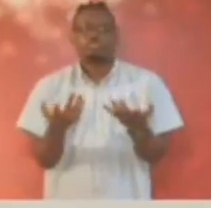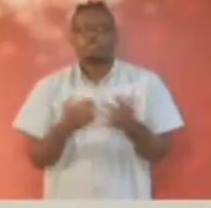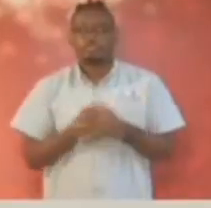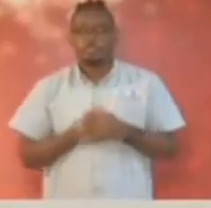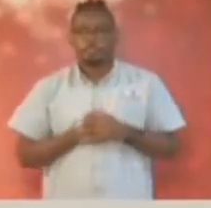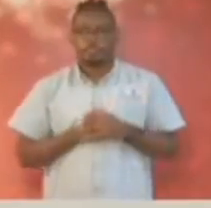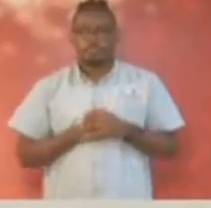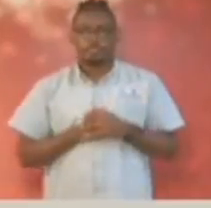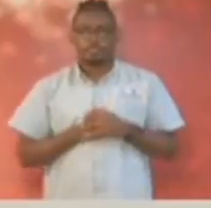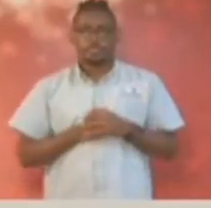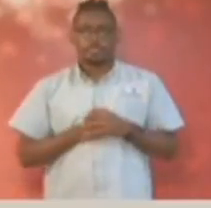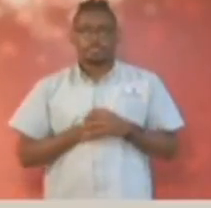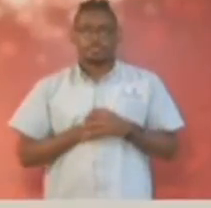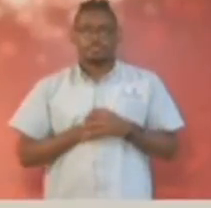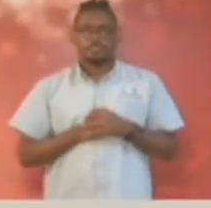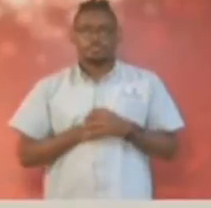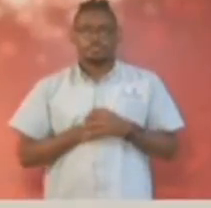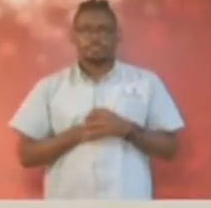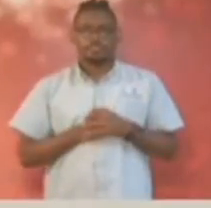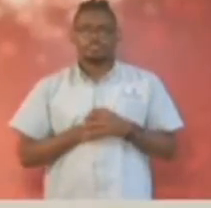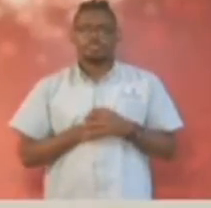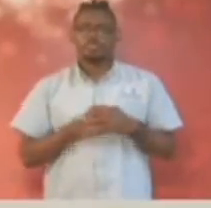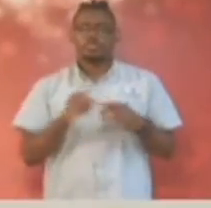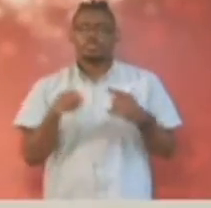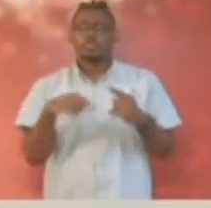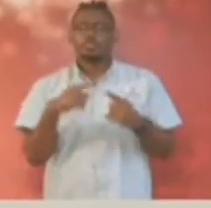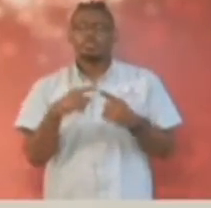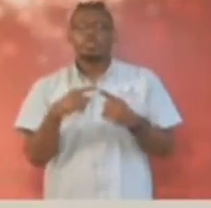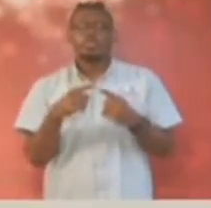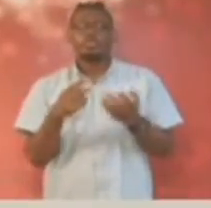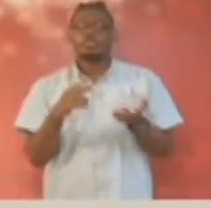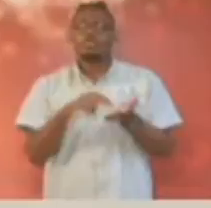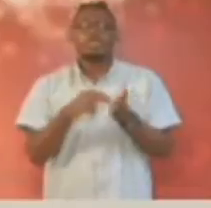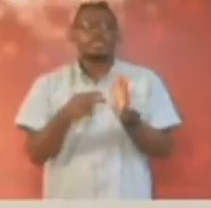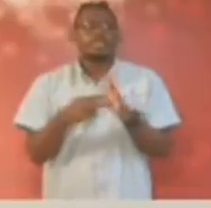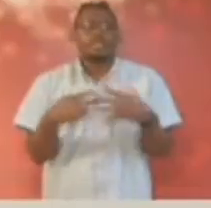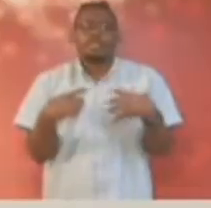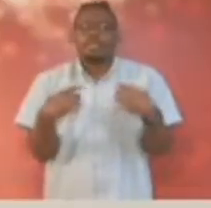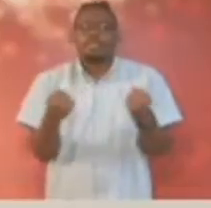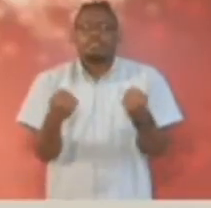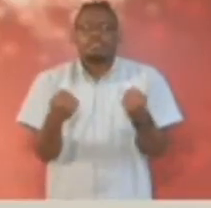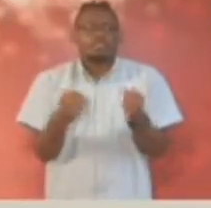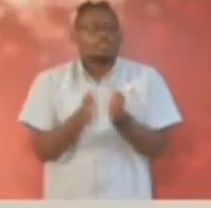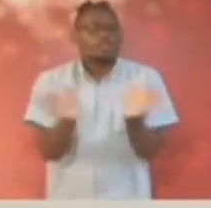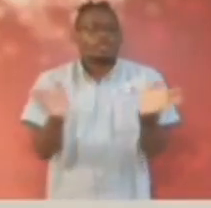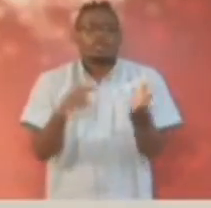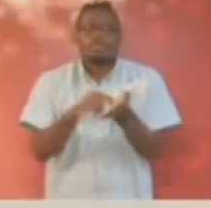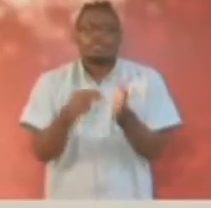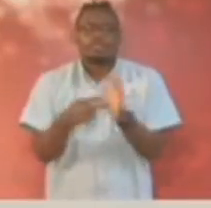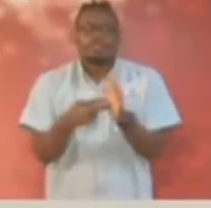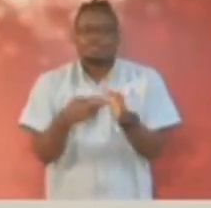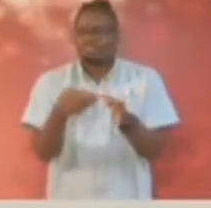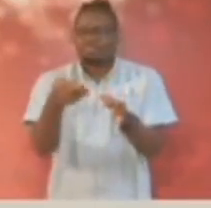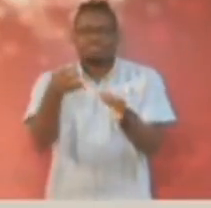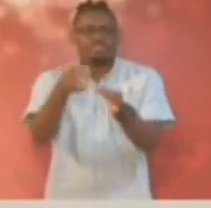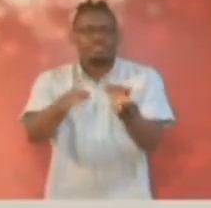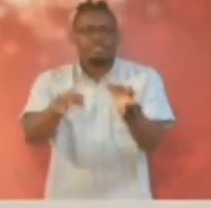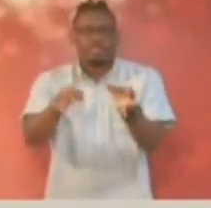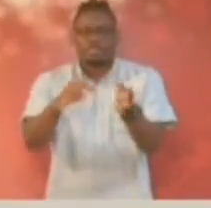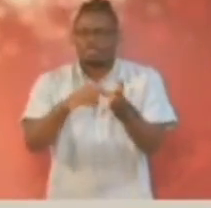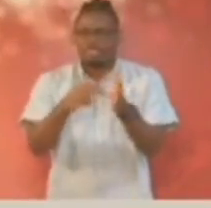do we mean by the public health approach? Well, public health, a simple definition, is what we as a